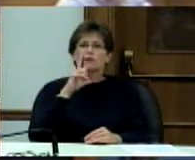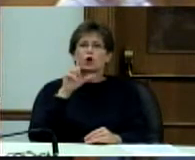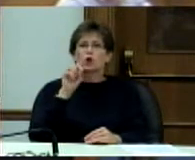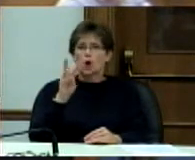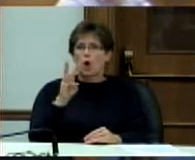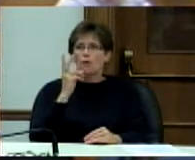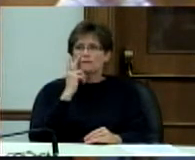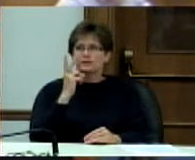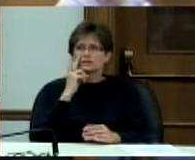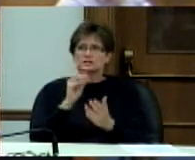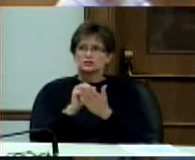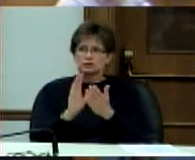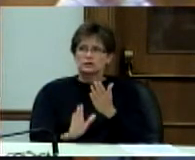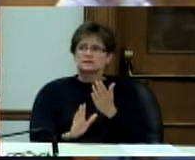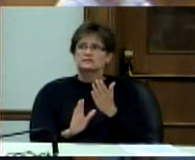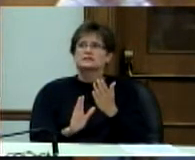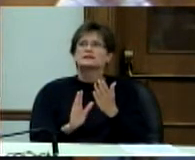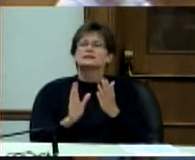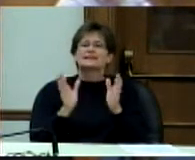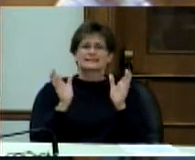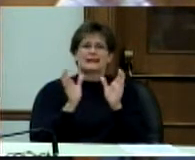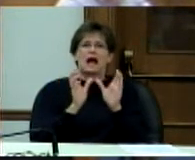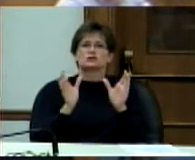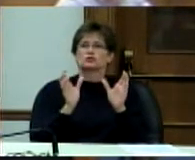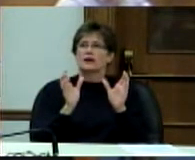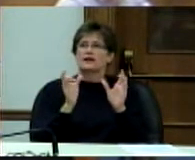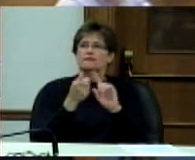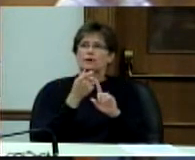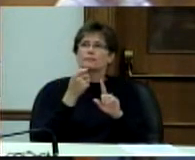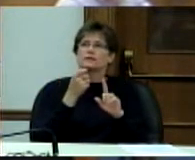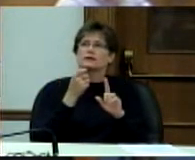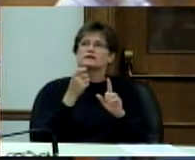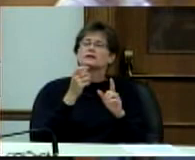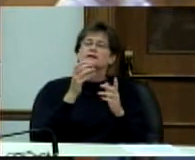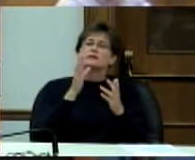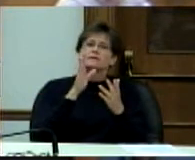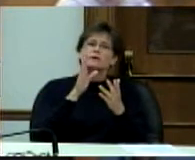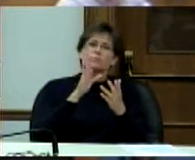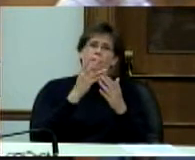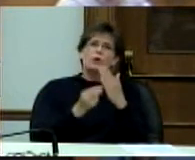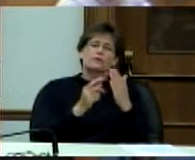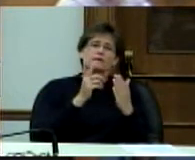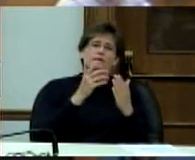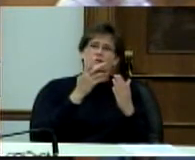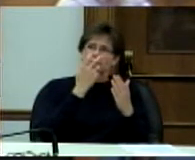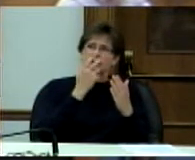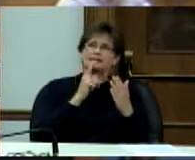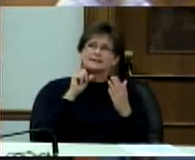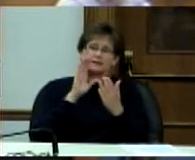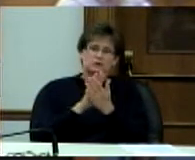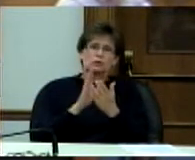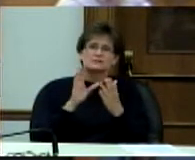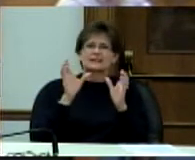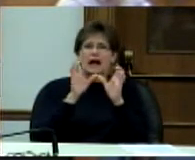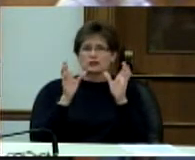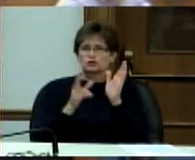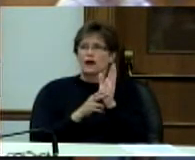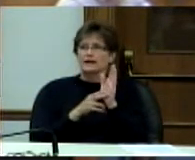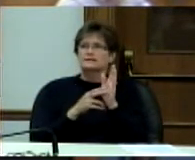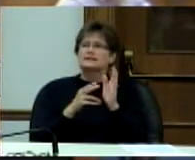is the contract that is provided to us from the State Academies for those services. And